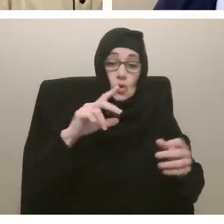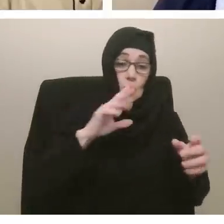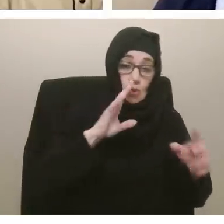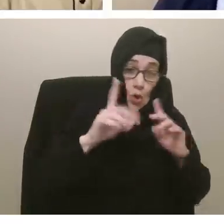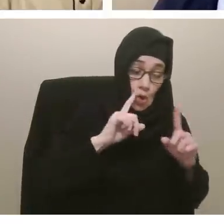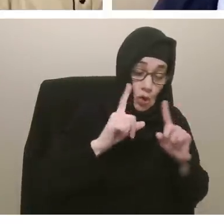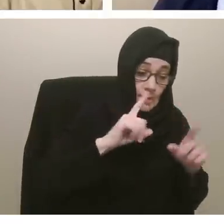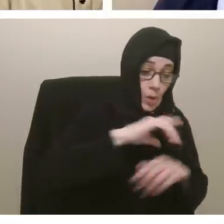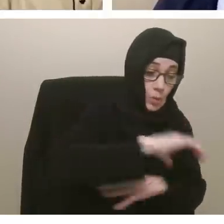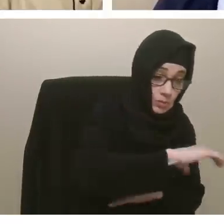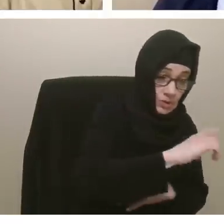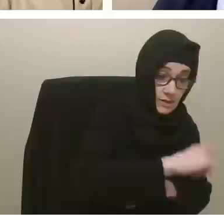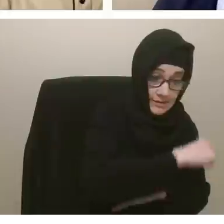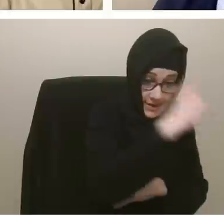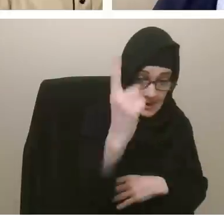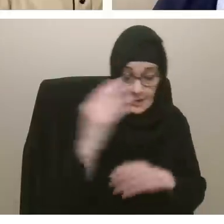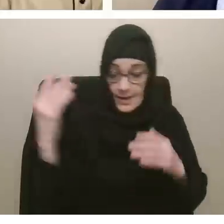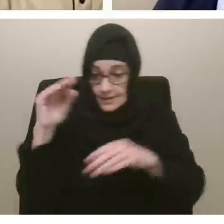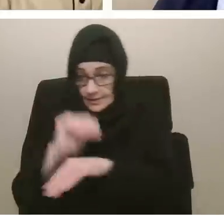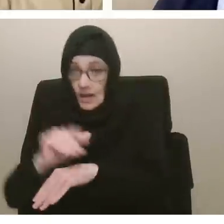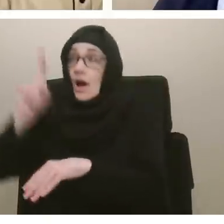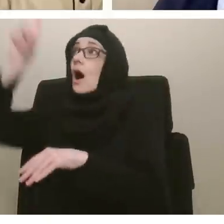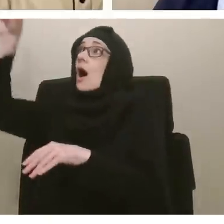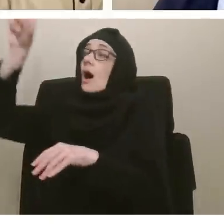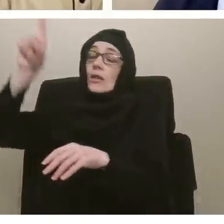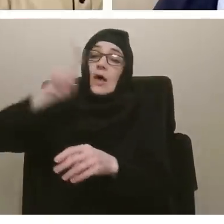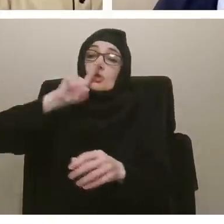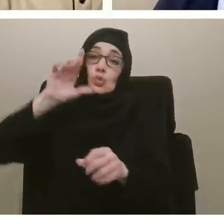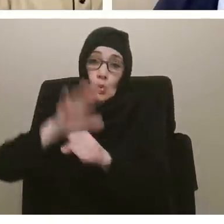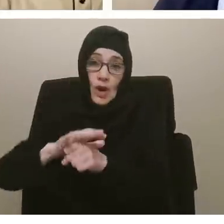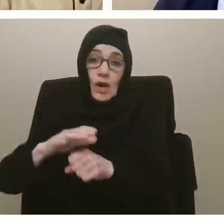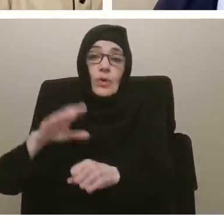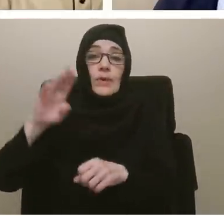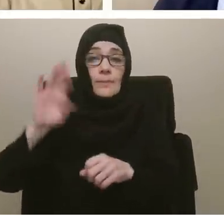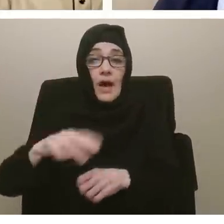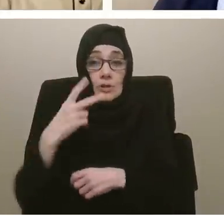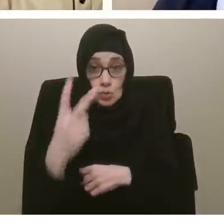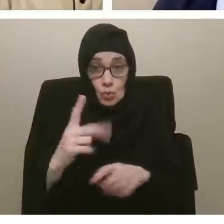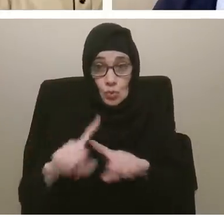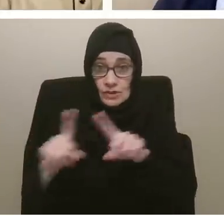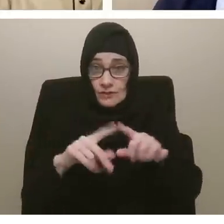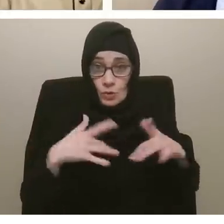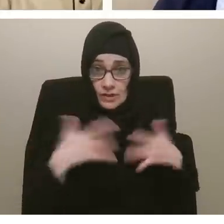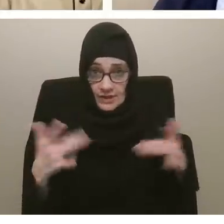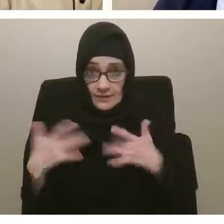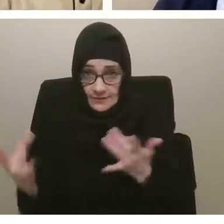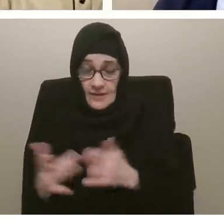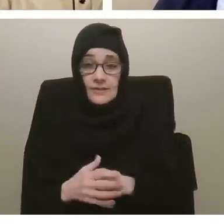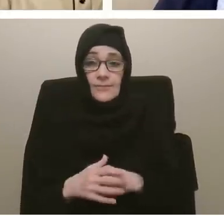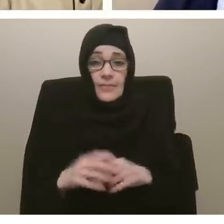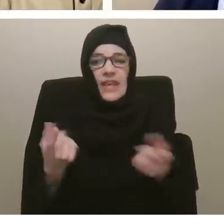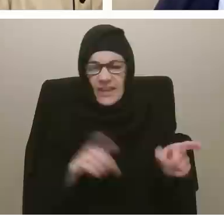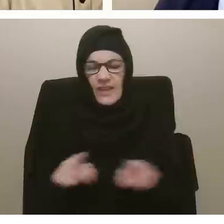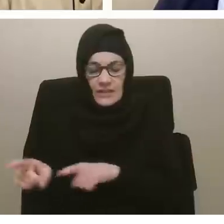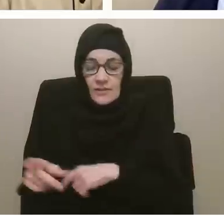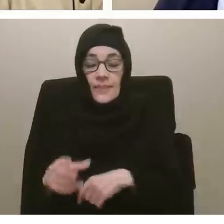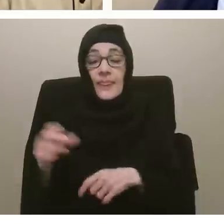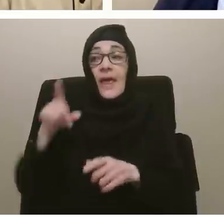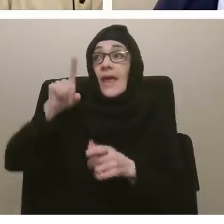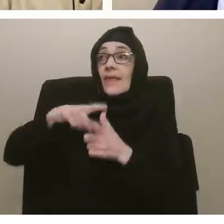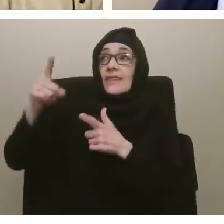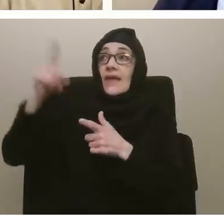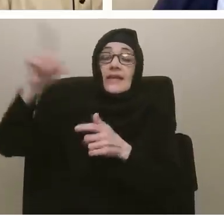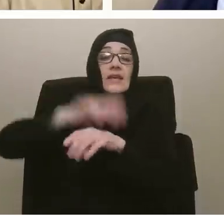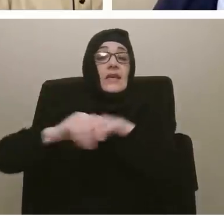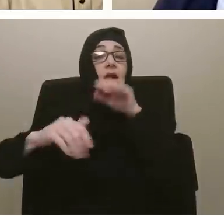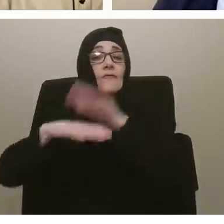different events that take place. Then after that, he comforts all of us. He comforts the Prophet sallallahu alayhi wa sallam, where he says,